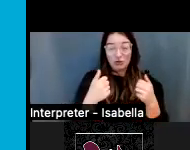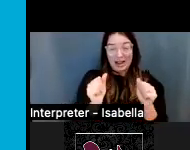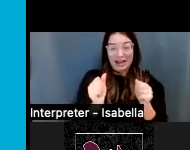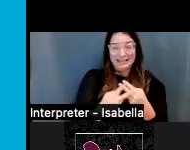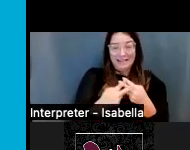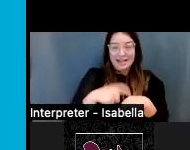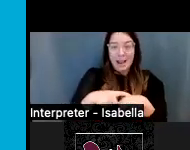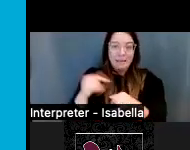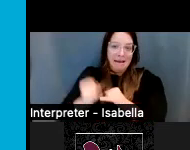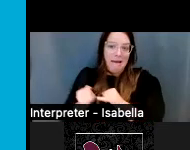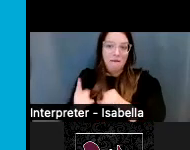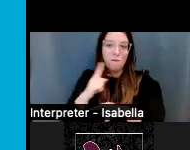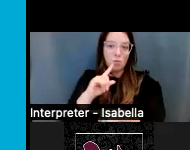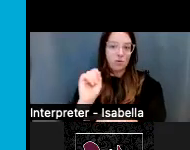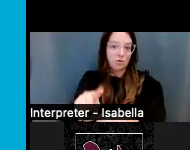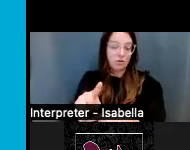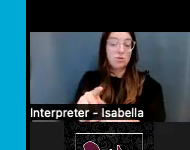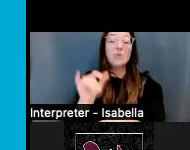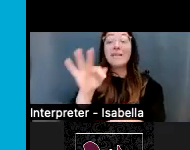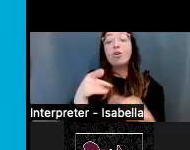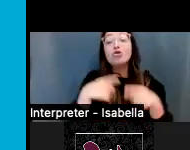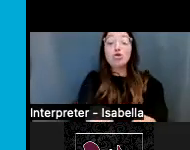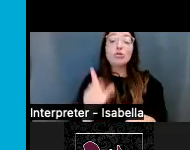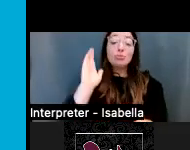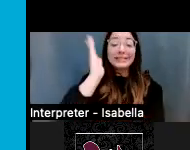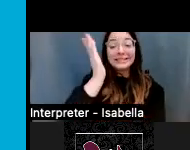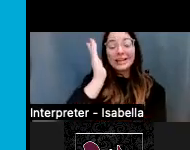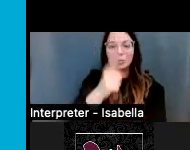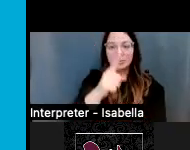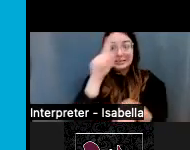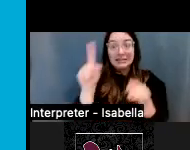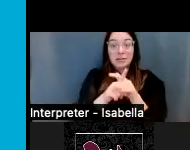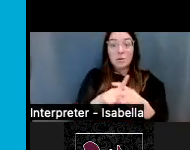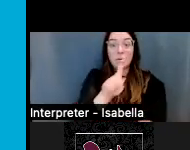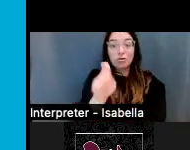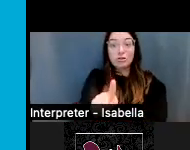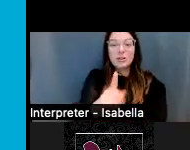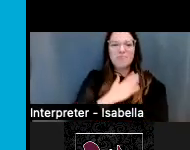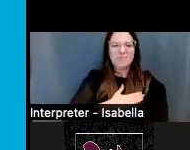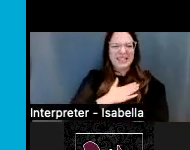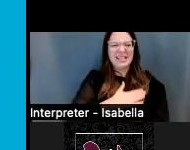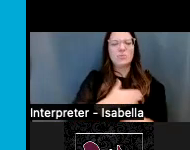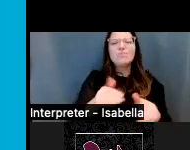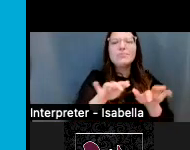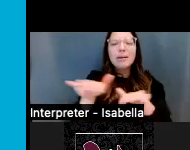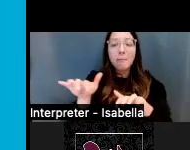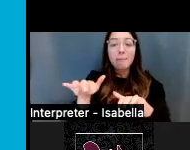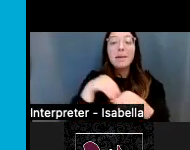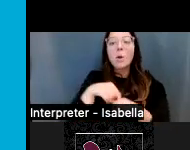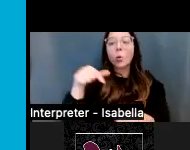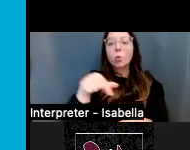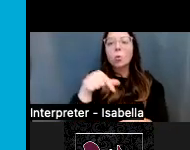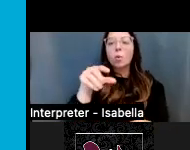for questions. So if you think of anything as we're going through the presentation, please feel free to put them in the